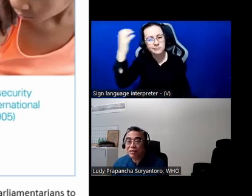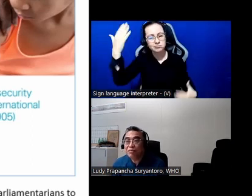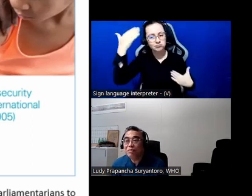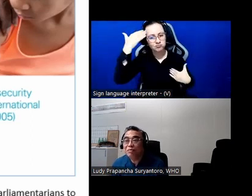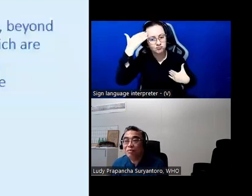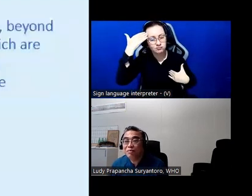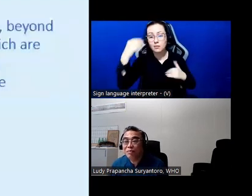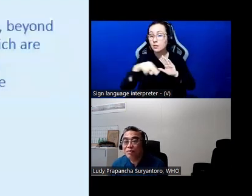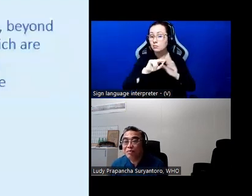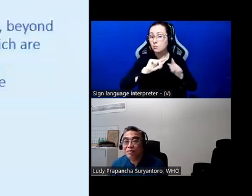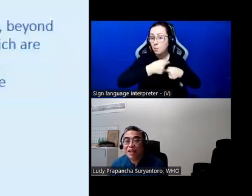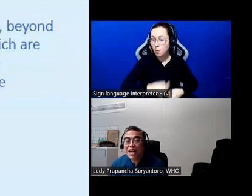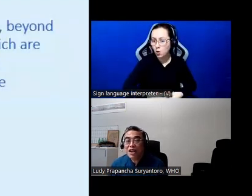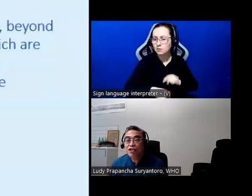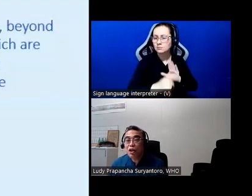Next, please.